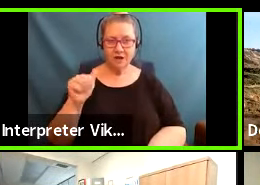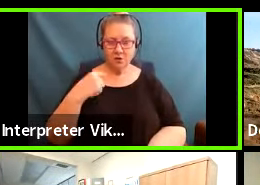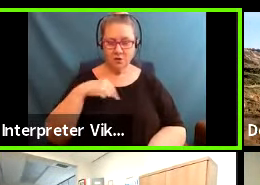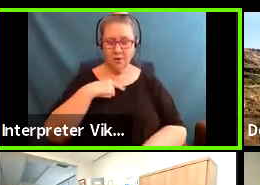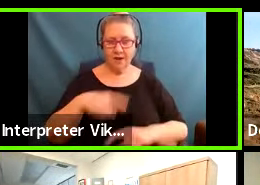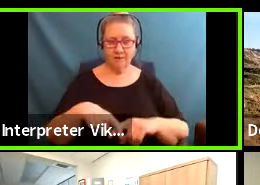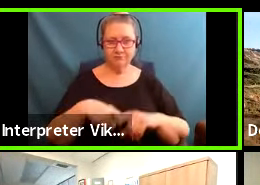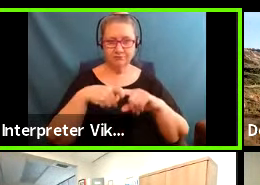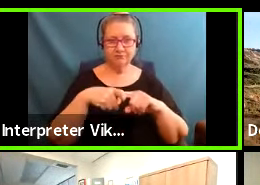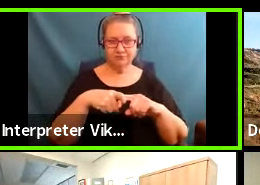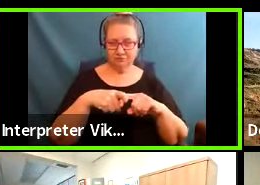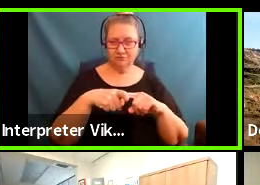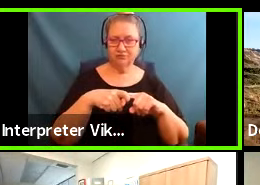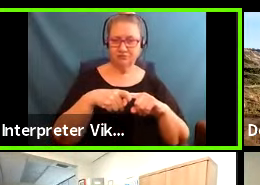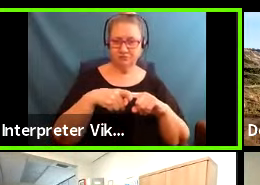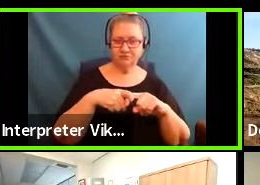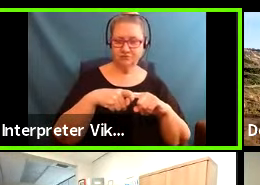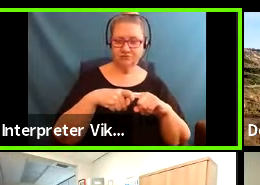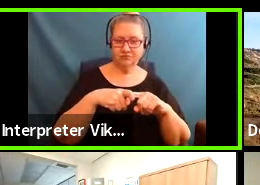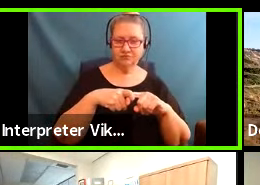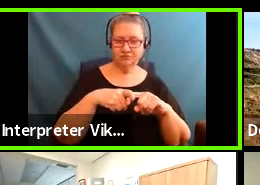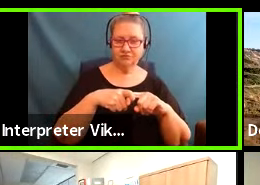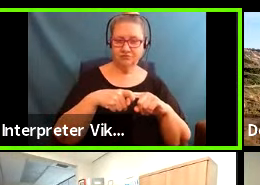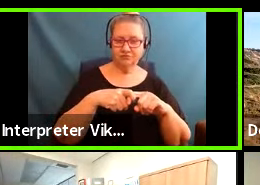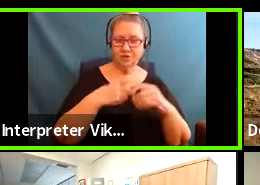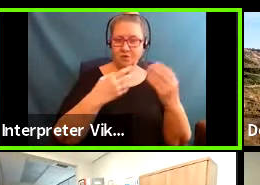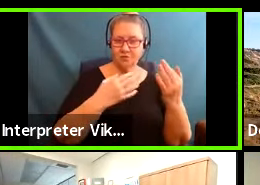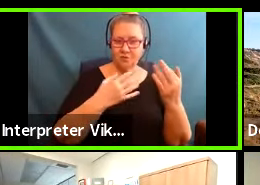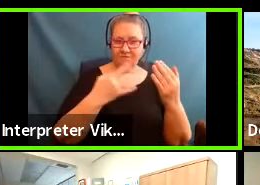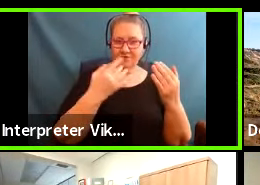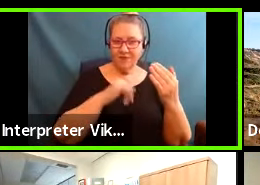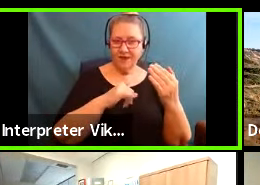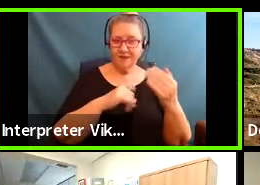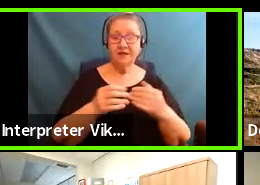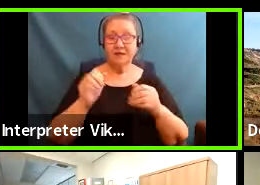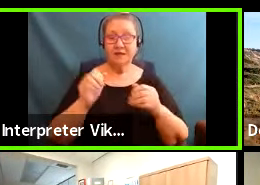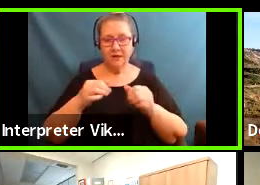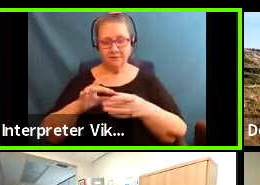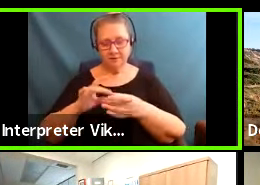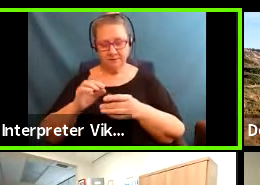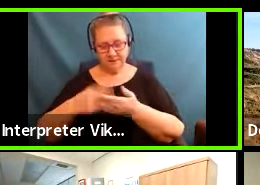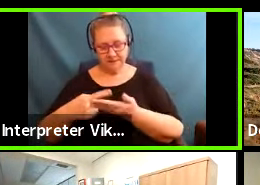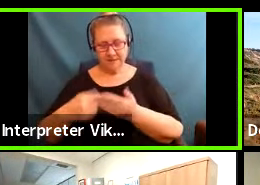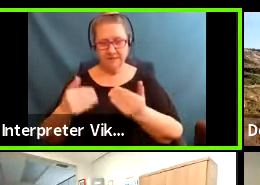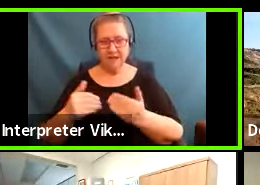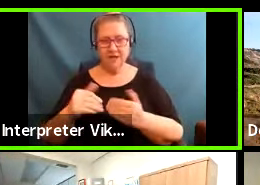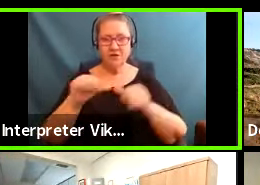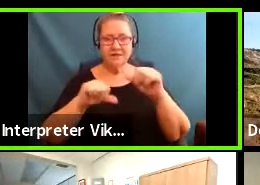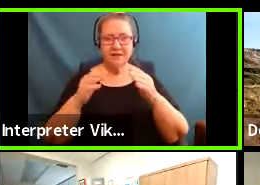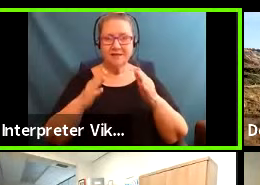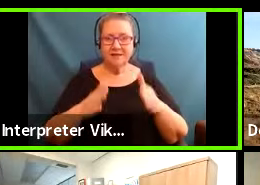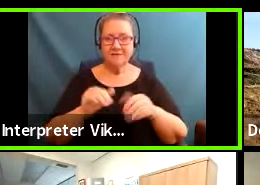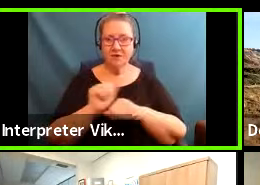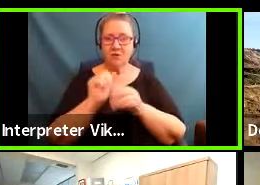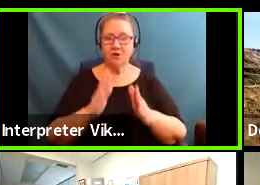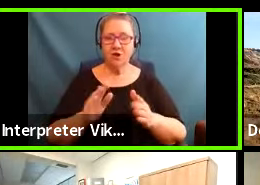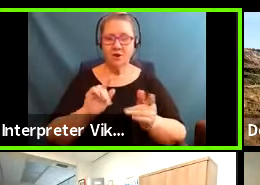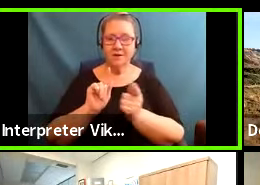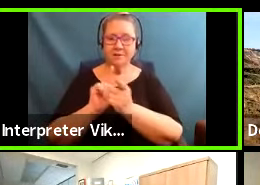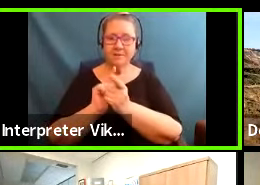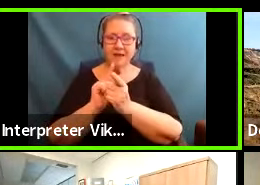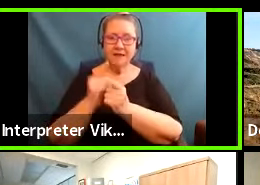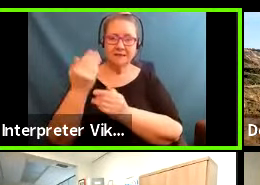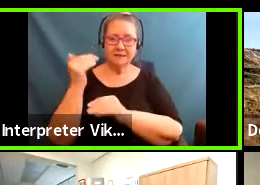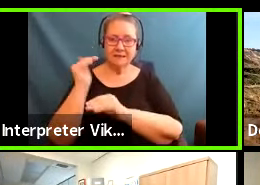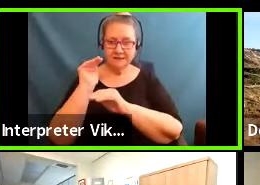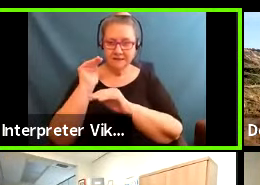I think we can mention now where the scientific safety work group met last evening, and